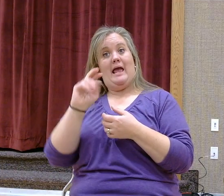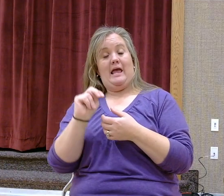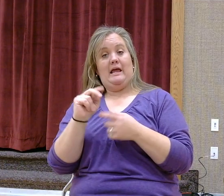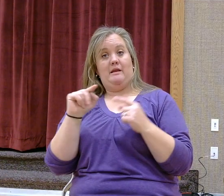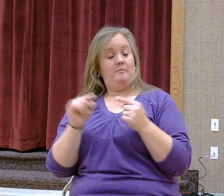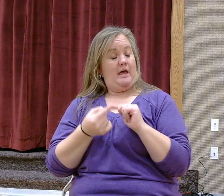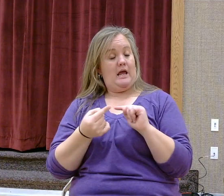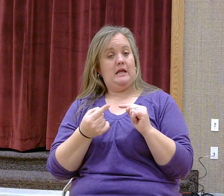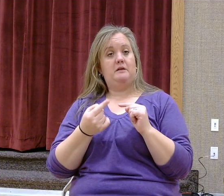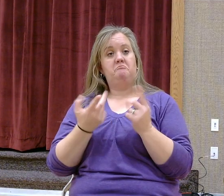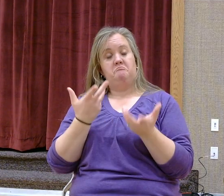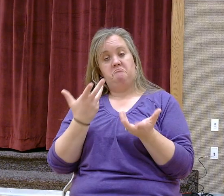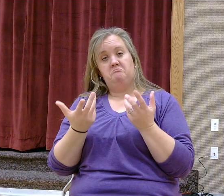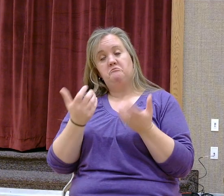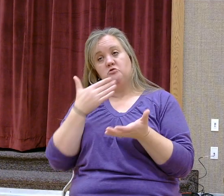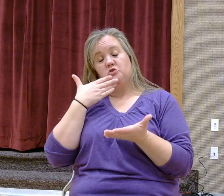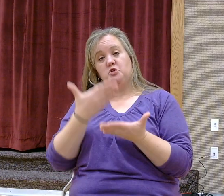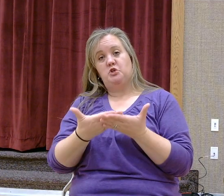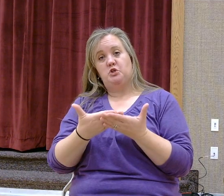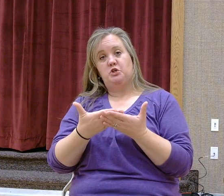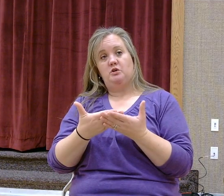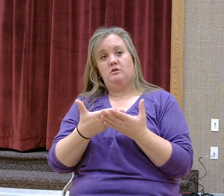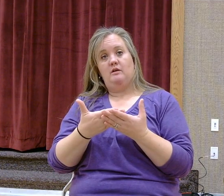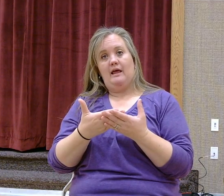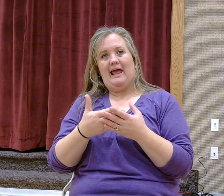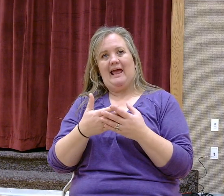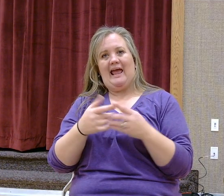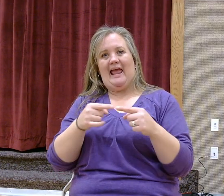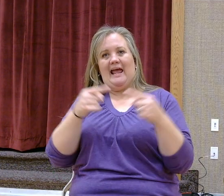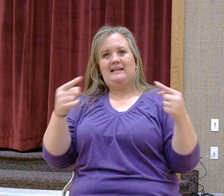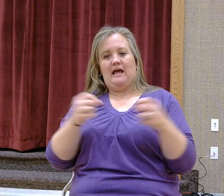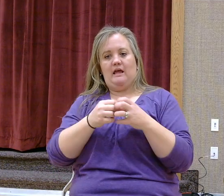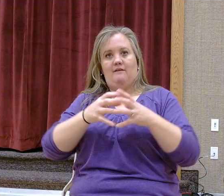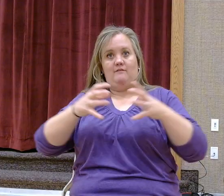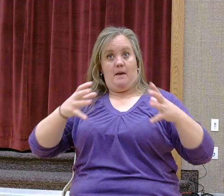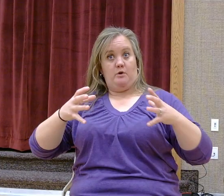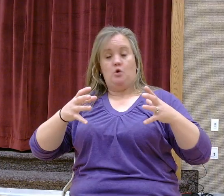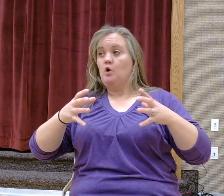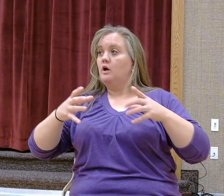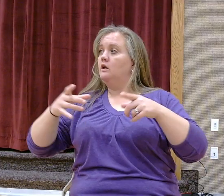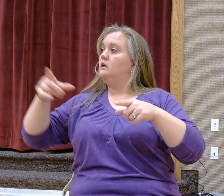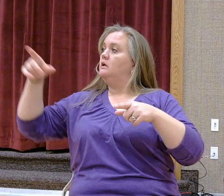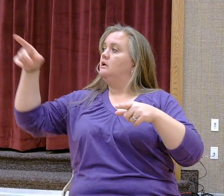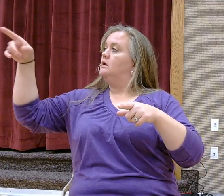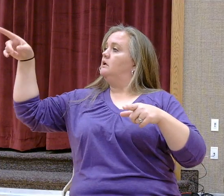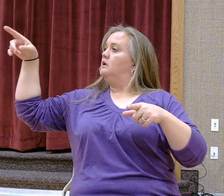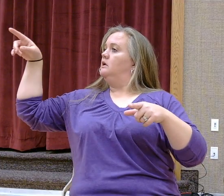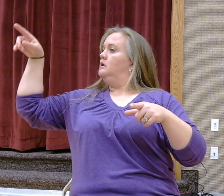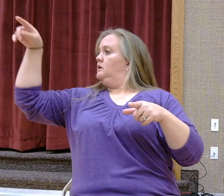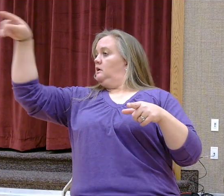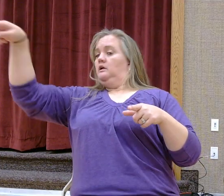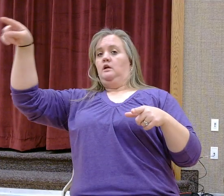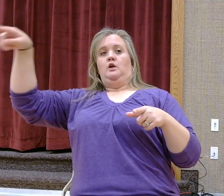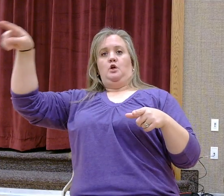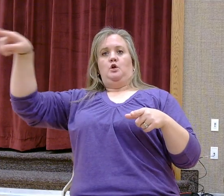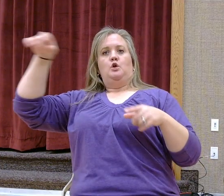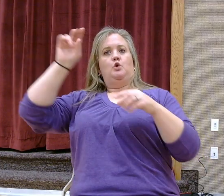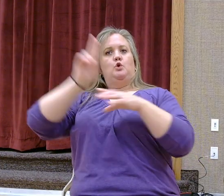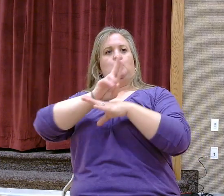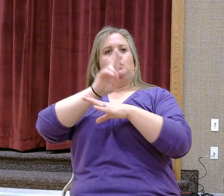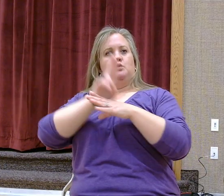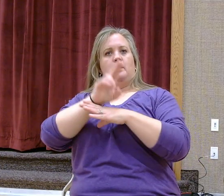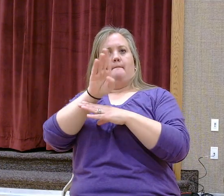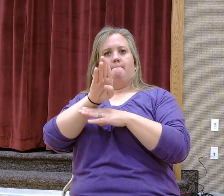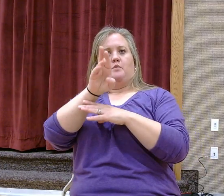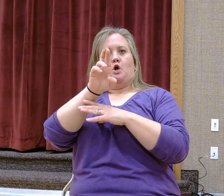That's something that I would advise more as opposed to spraying it with anything. Yeah. Nate, would you use burn cream? Most of the time, my kids,